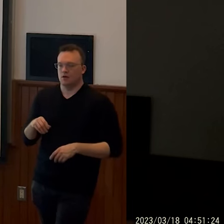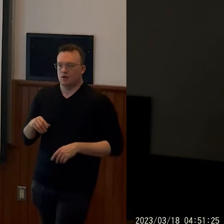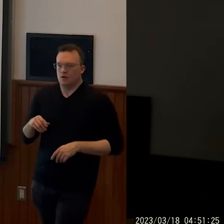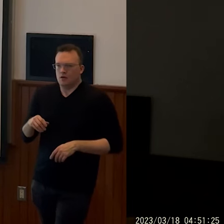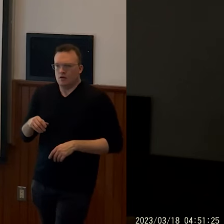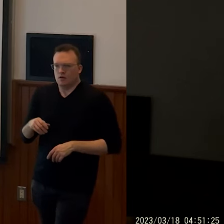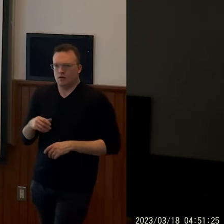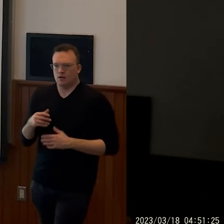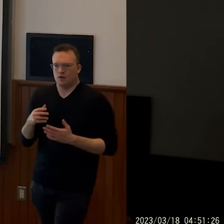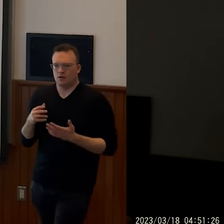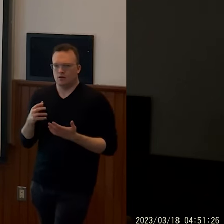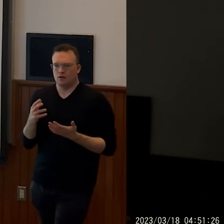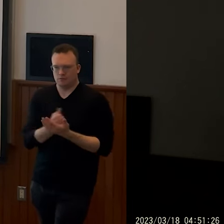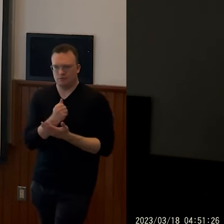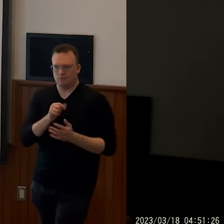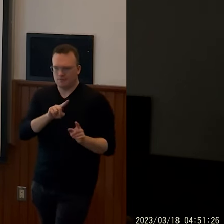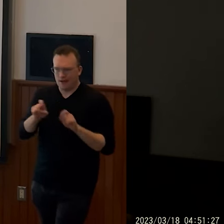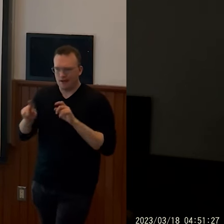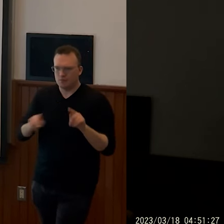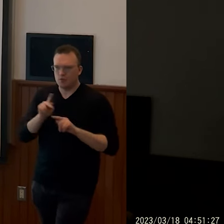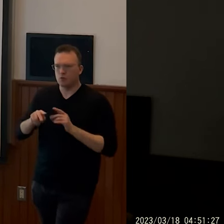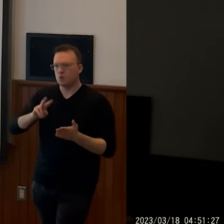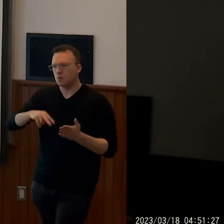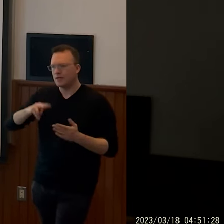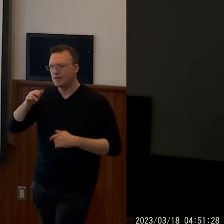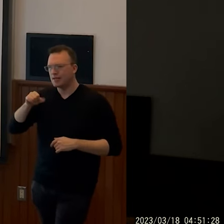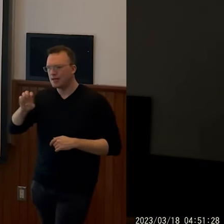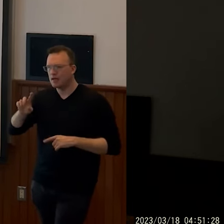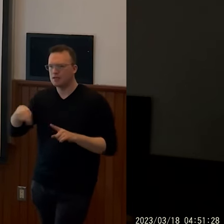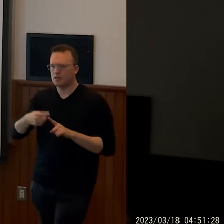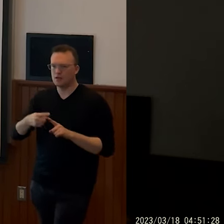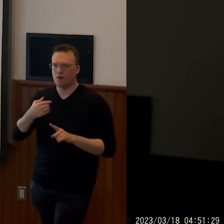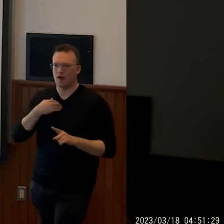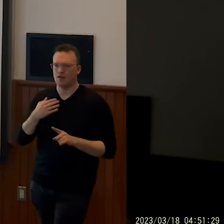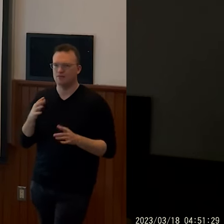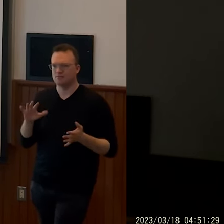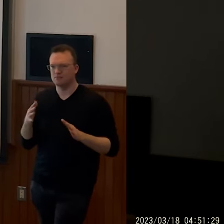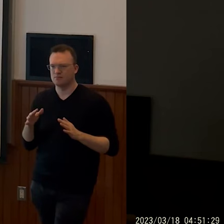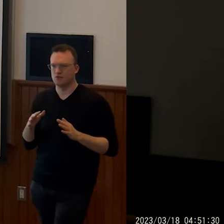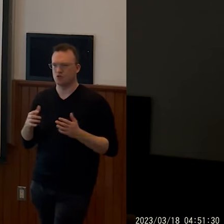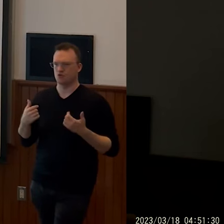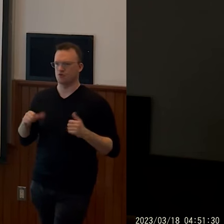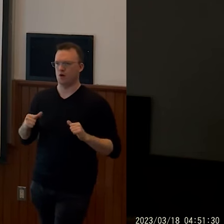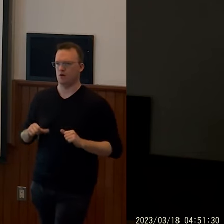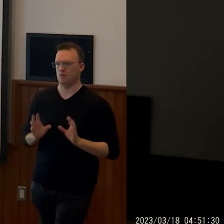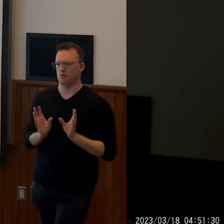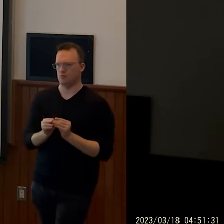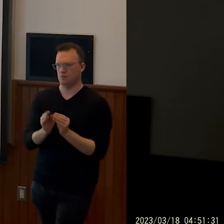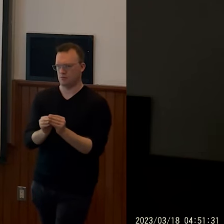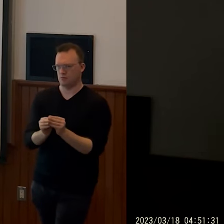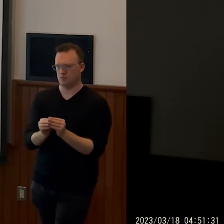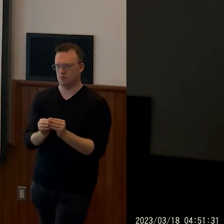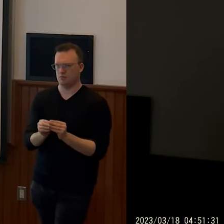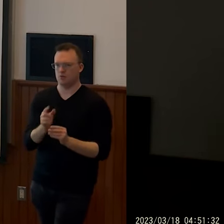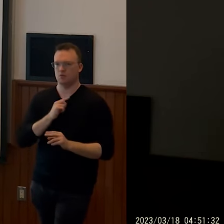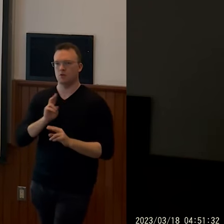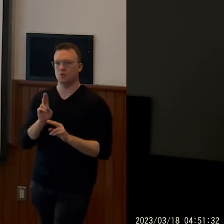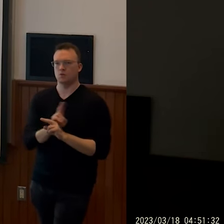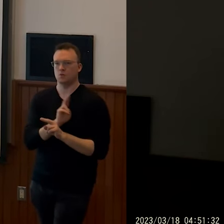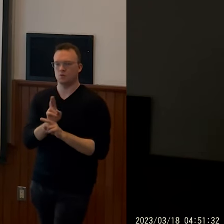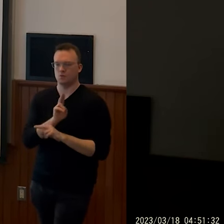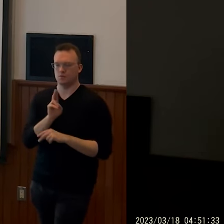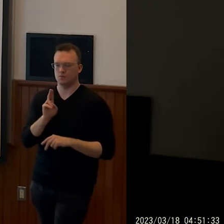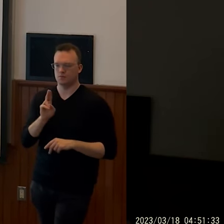I took the case out and asked people to read the case, and then we had this kind of trial sessions, and I used the